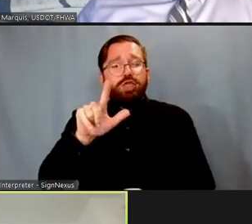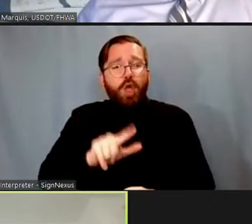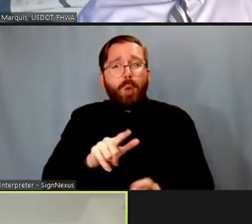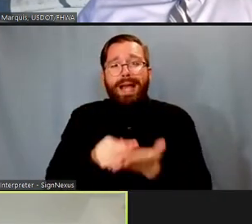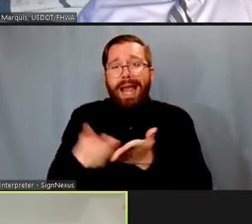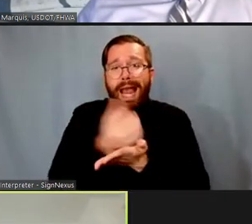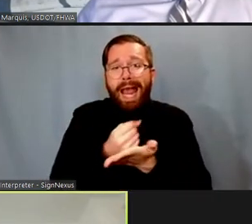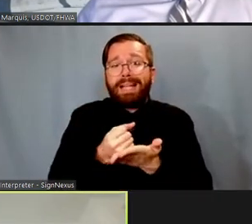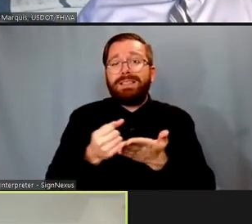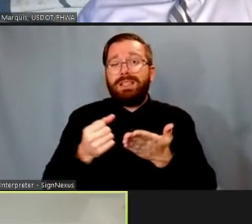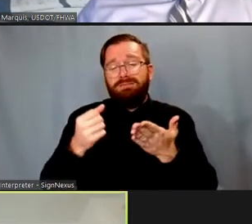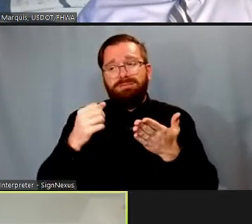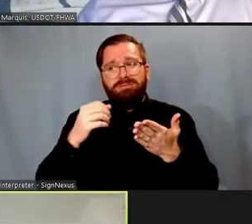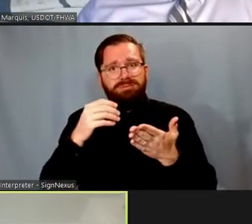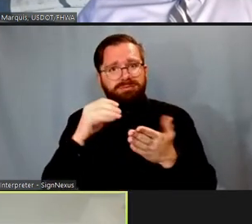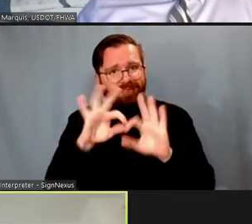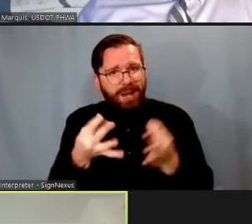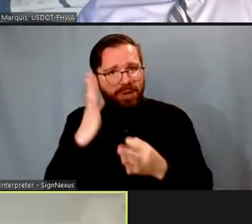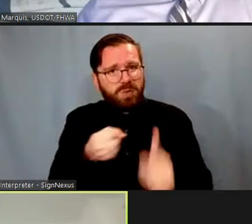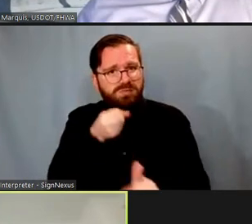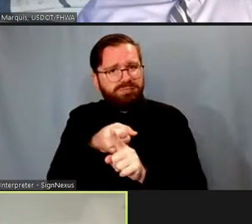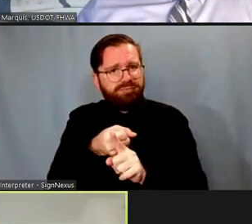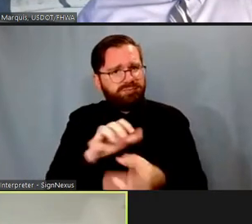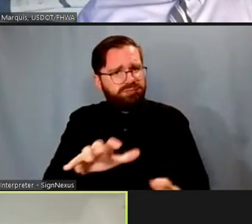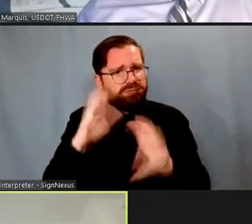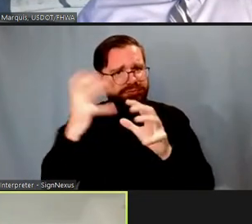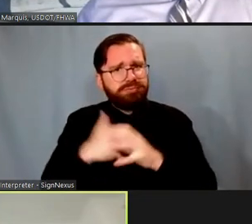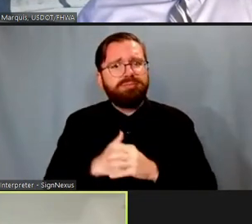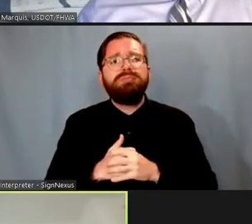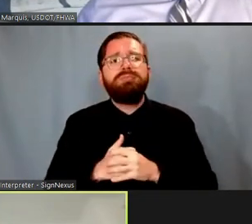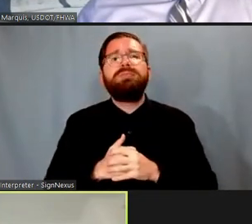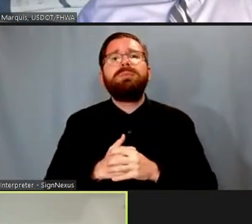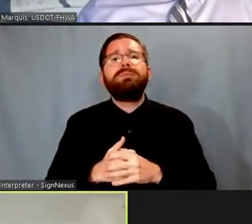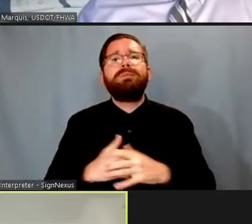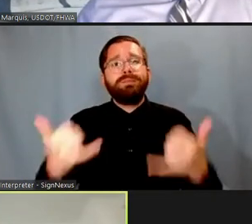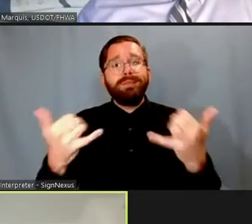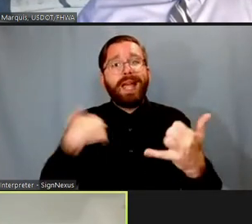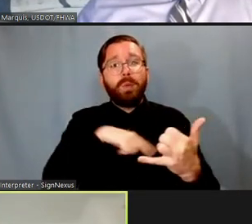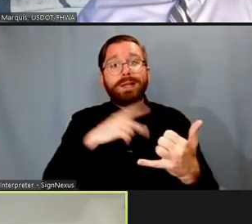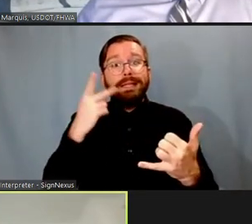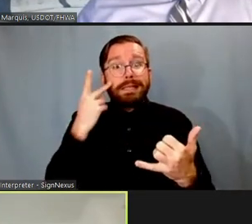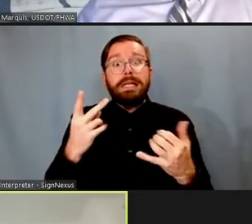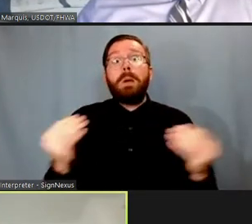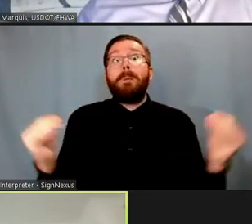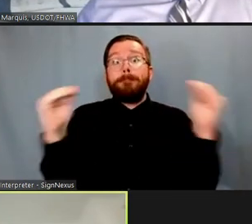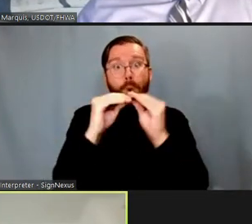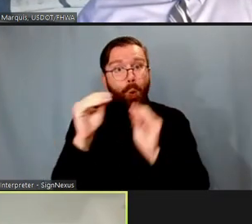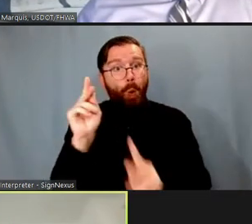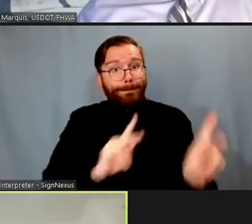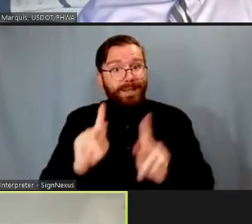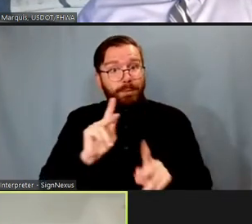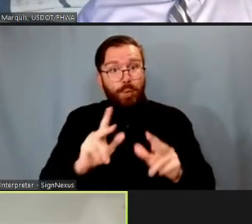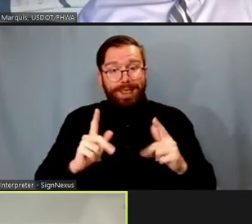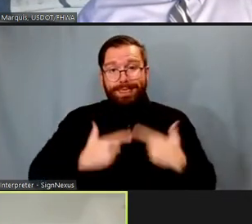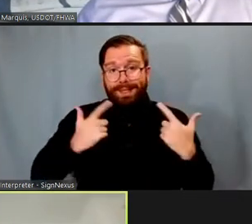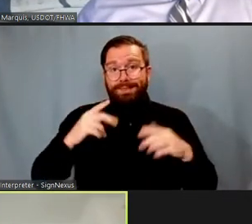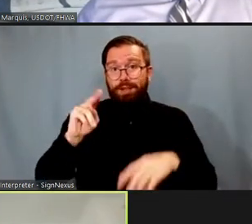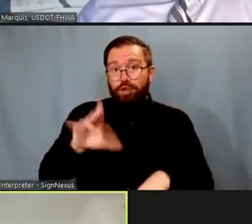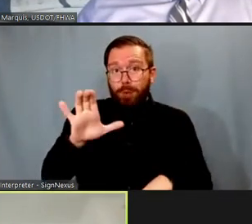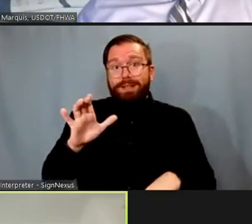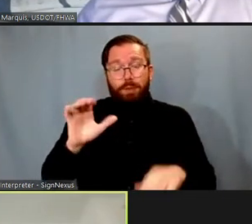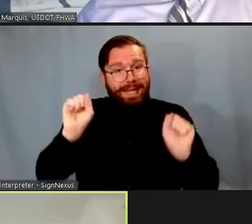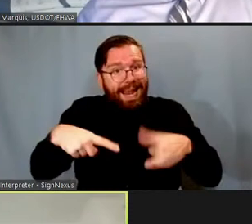of the things that pandemic has shown is that more and more residents who can afford to will leave but too many of us in lower